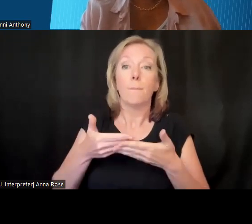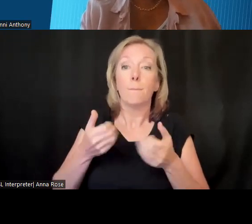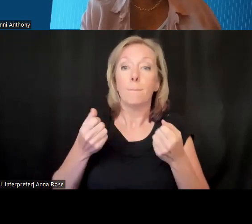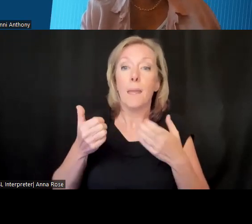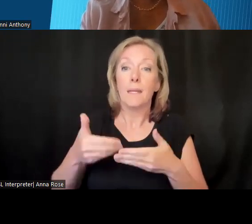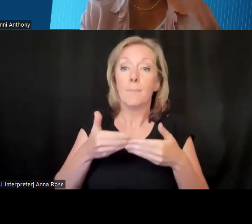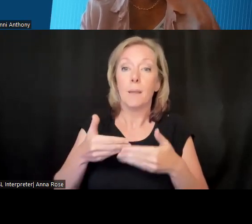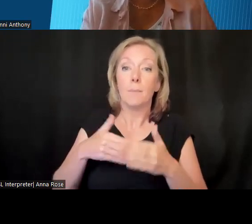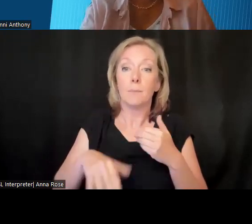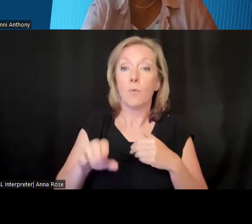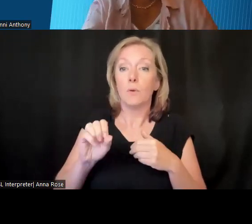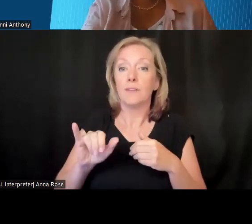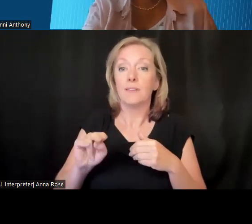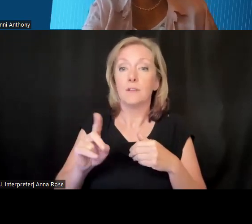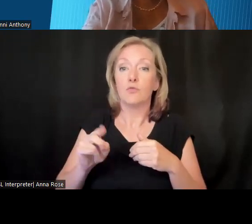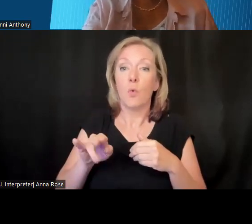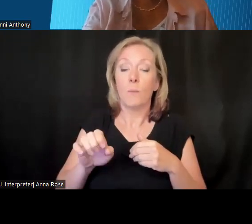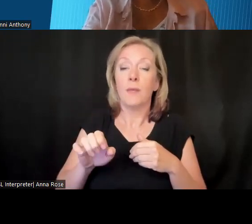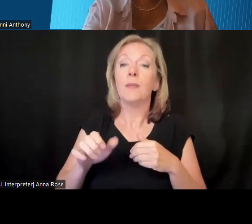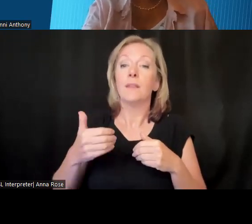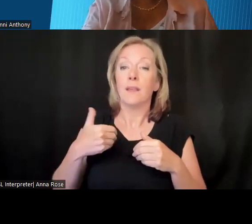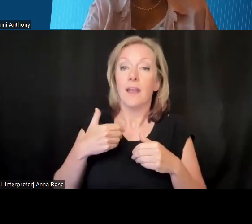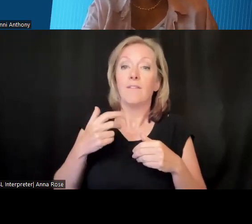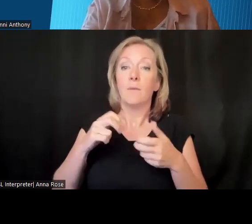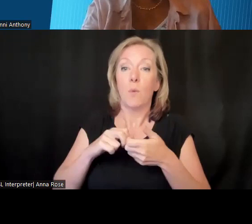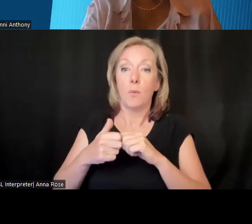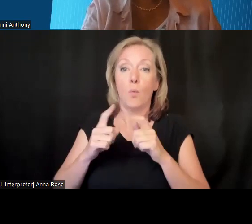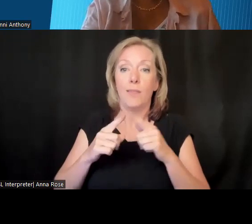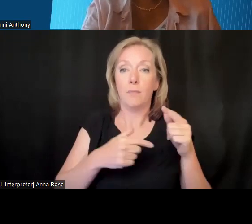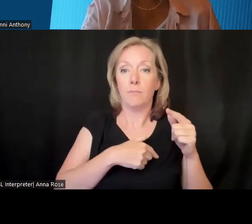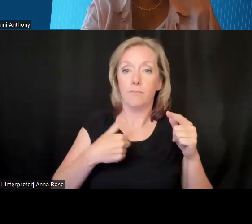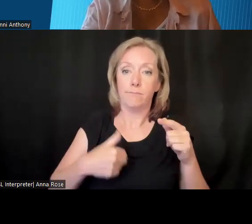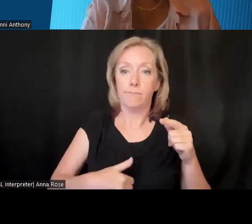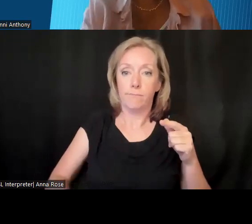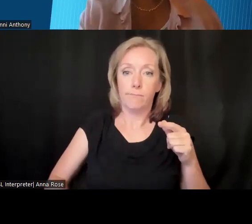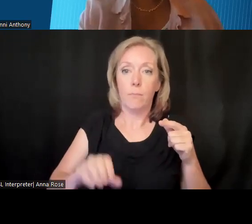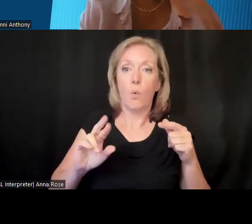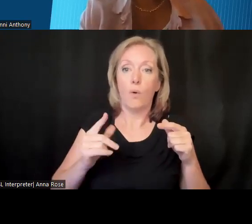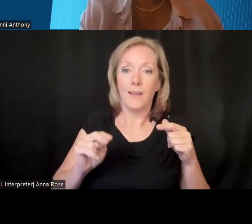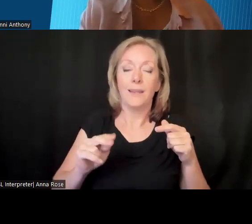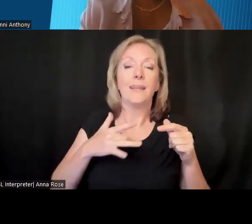where we do have some of these midline organ complications, there's also vision and hearing concerns.